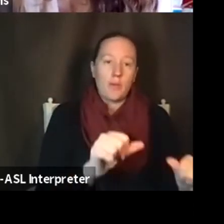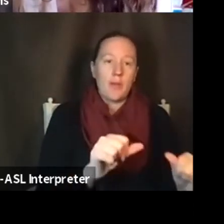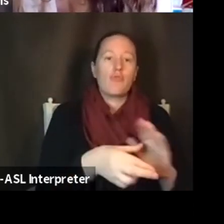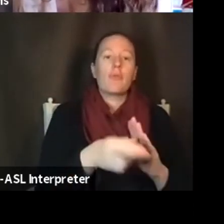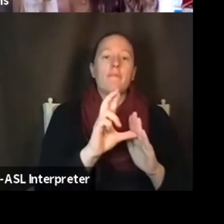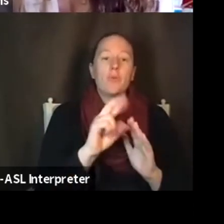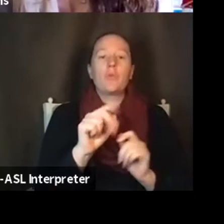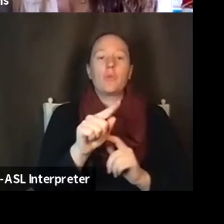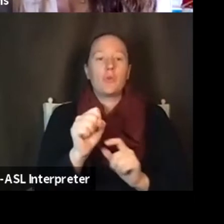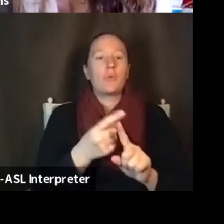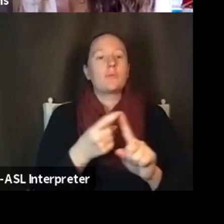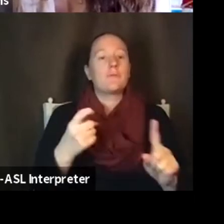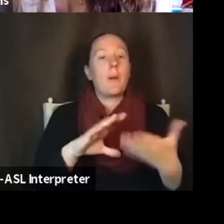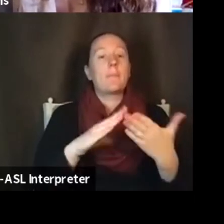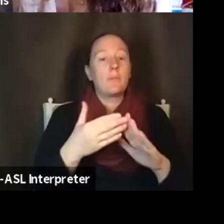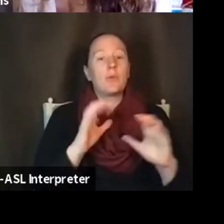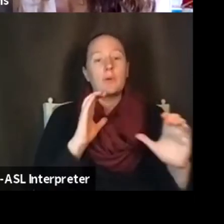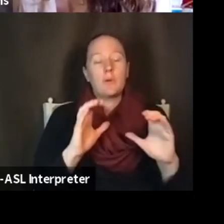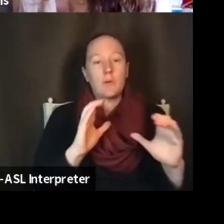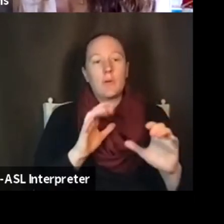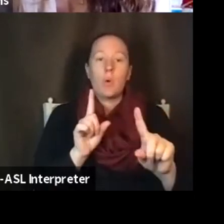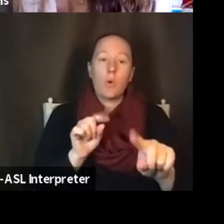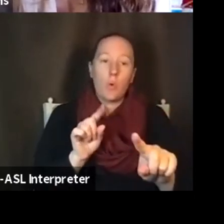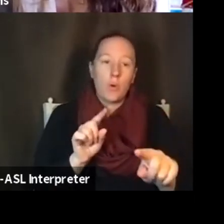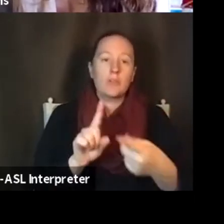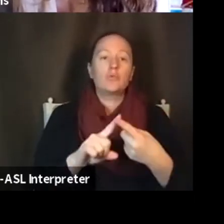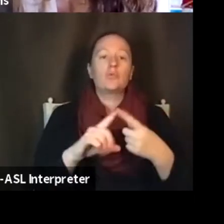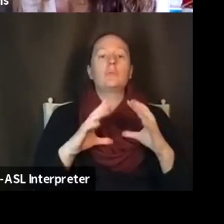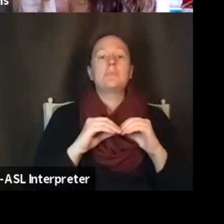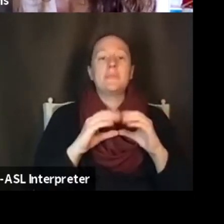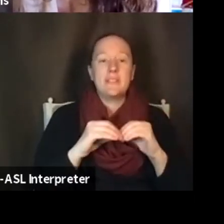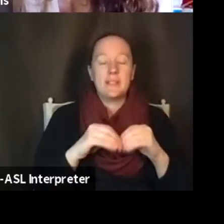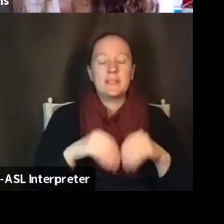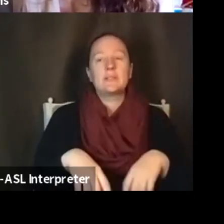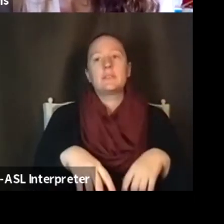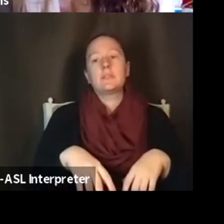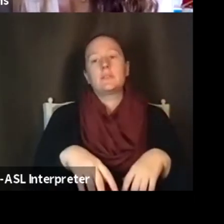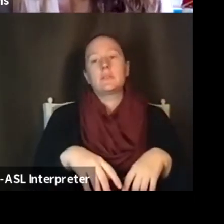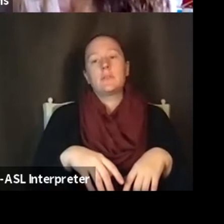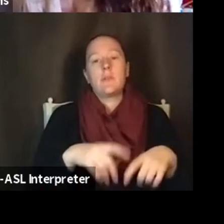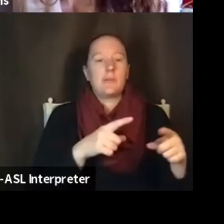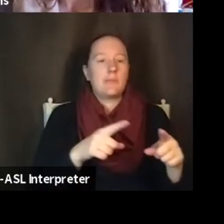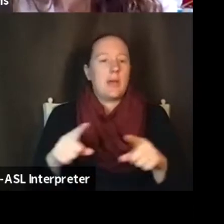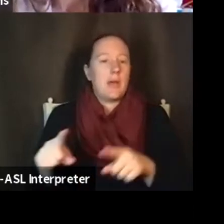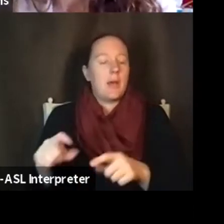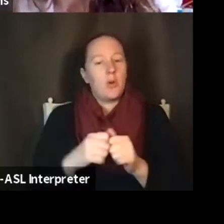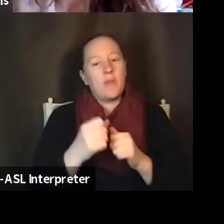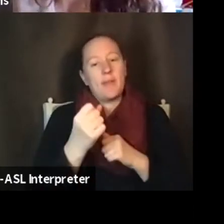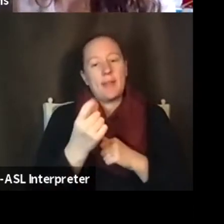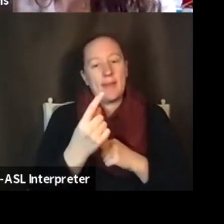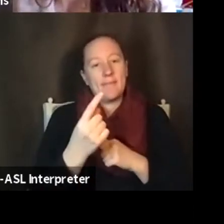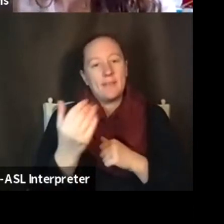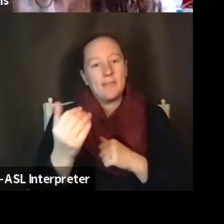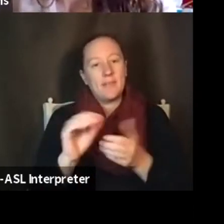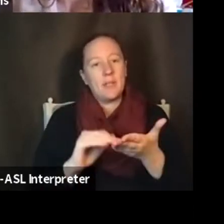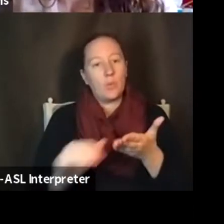community conversations and attend the meetings that were happening with the 1115 waiver and substance